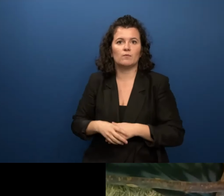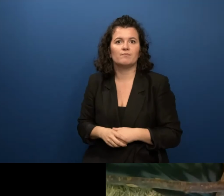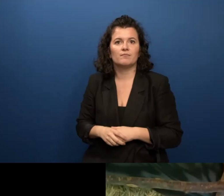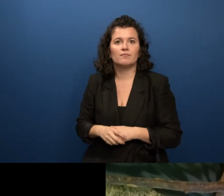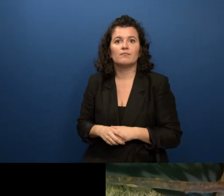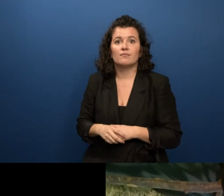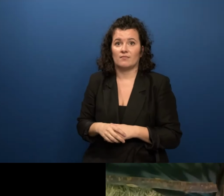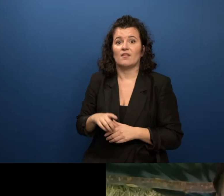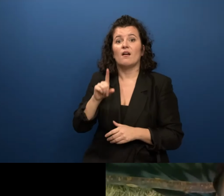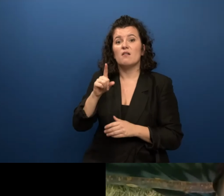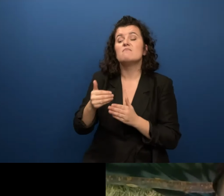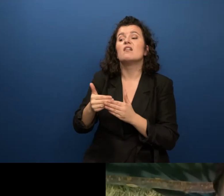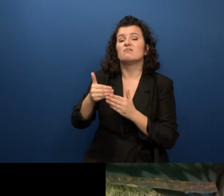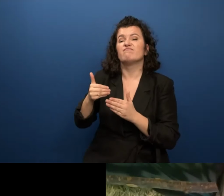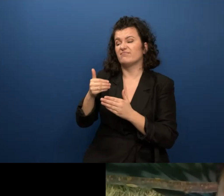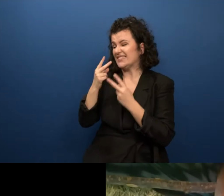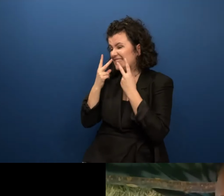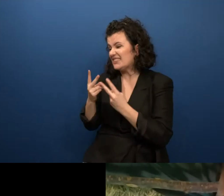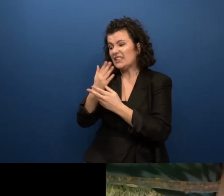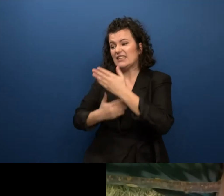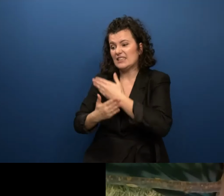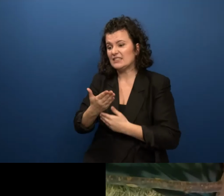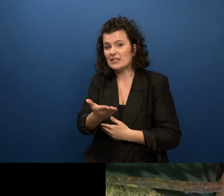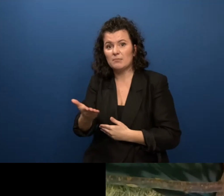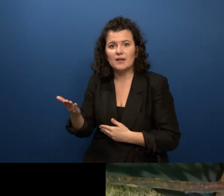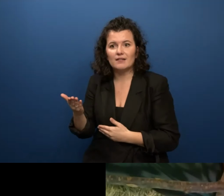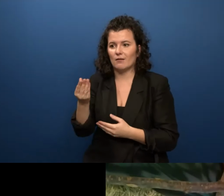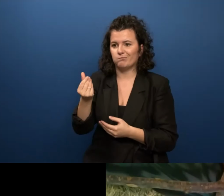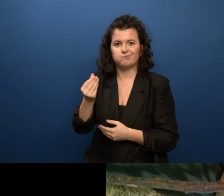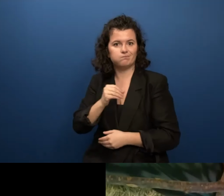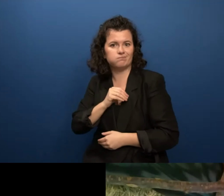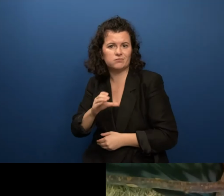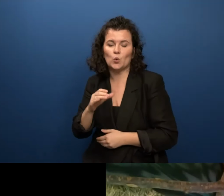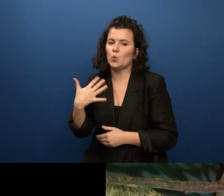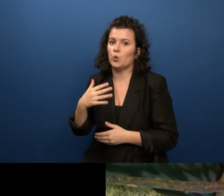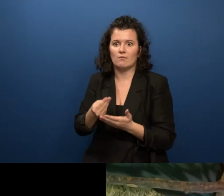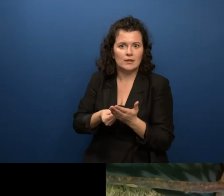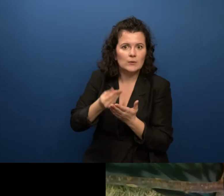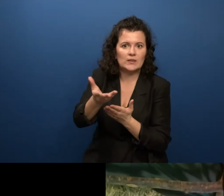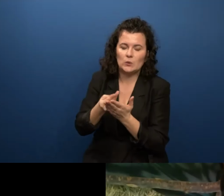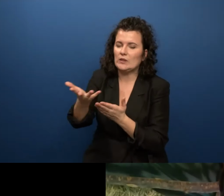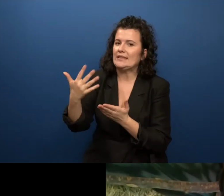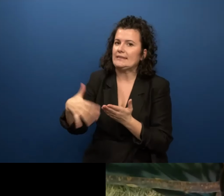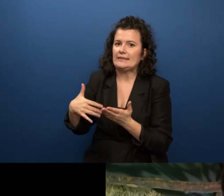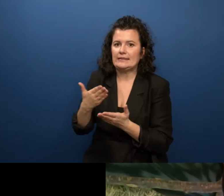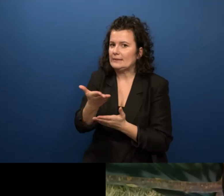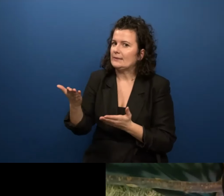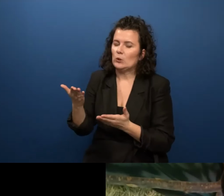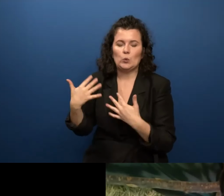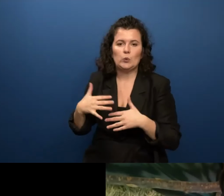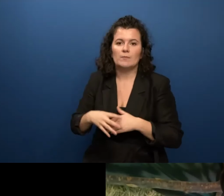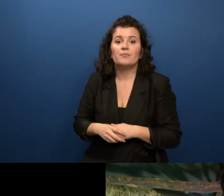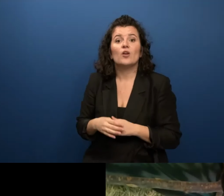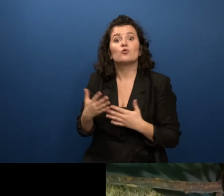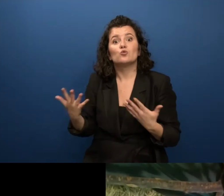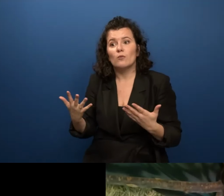especially economical part. They are not able to purchase. They are very disadvantageous because when it comes to